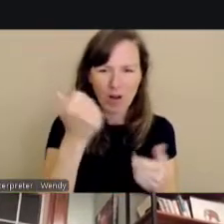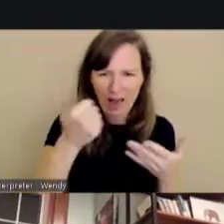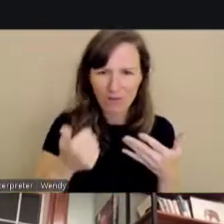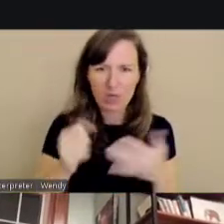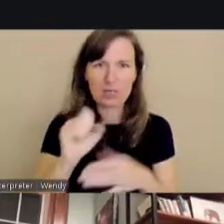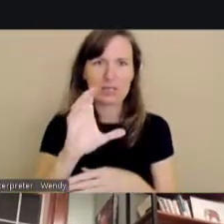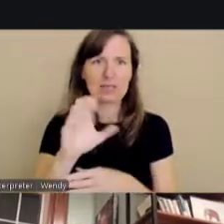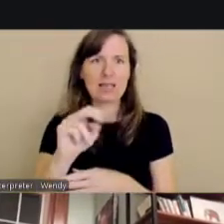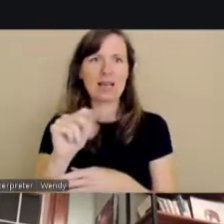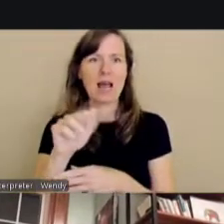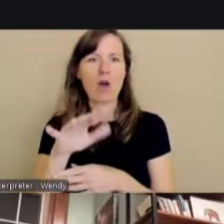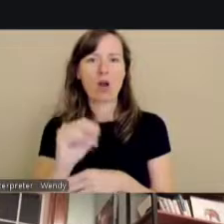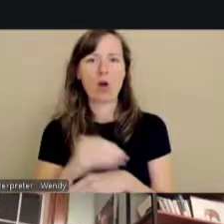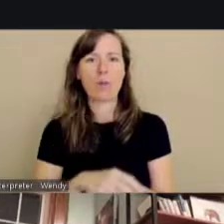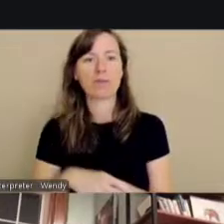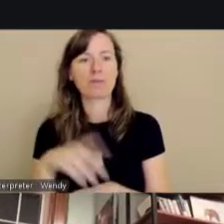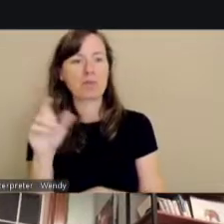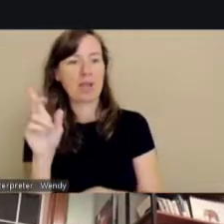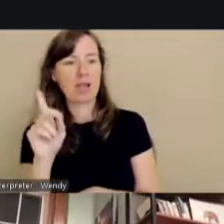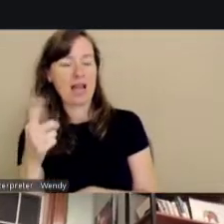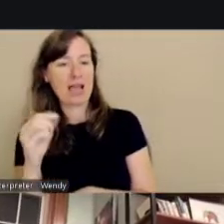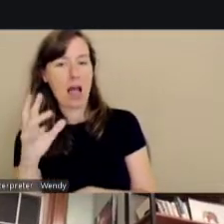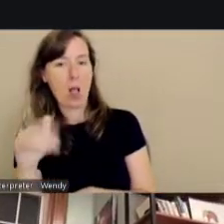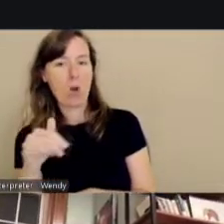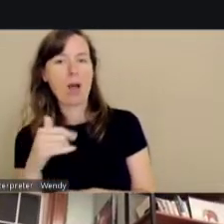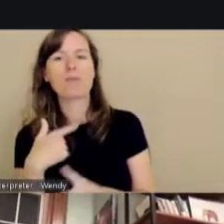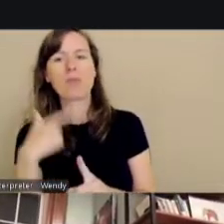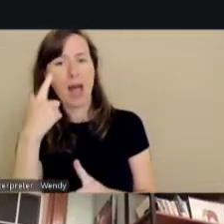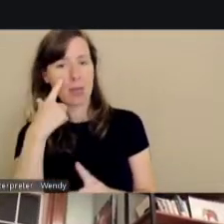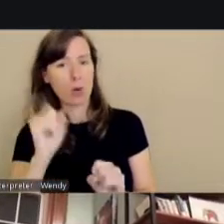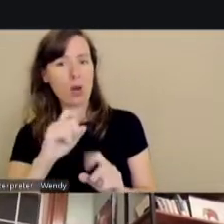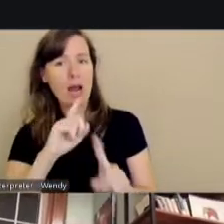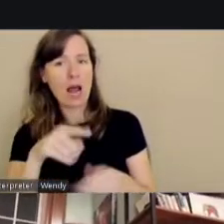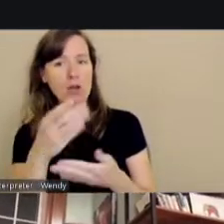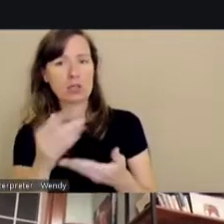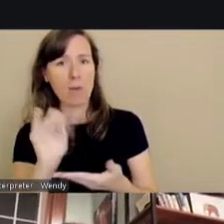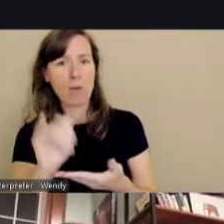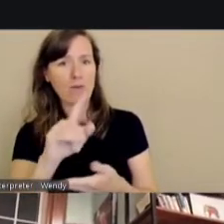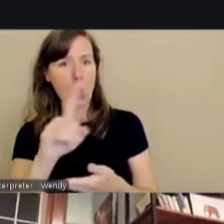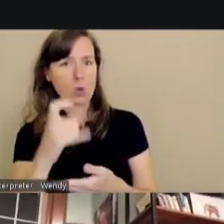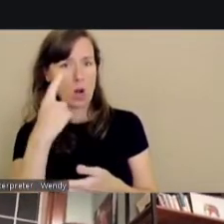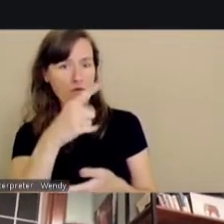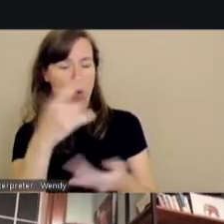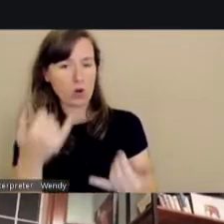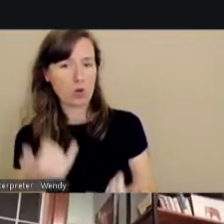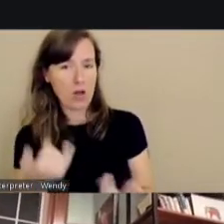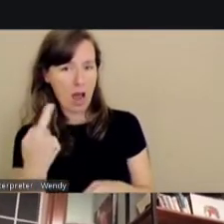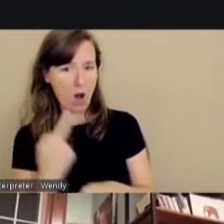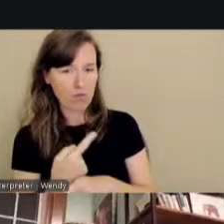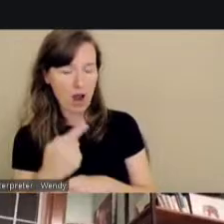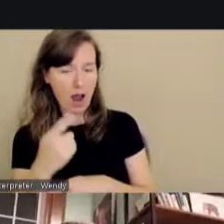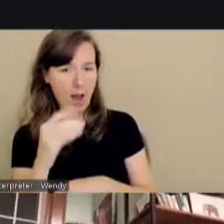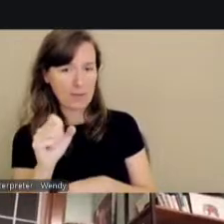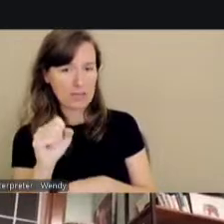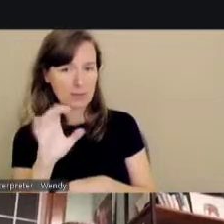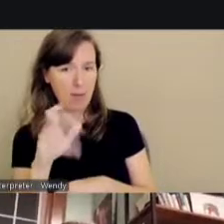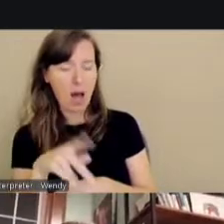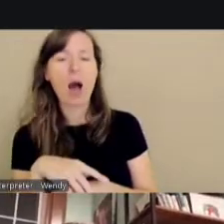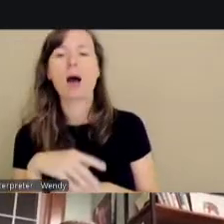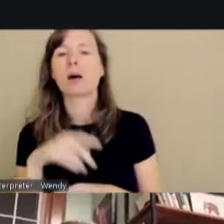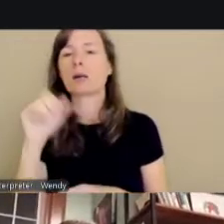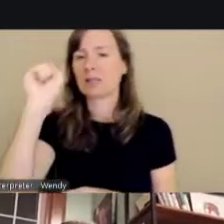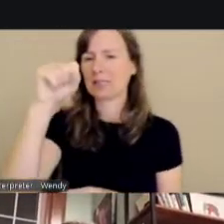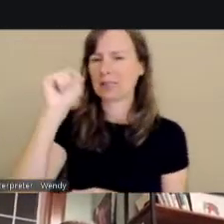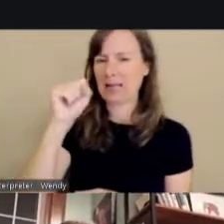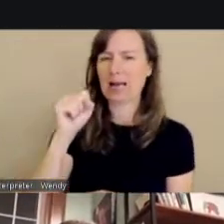think we can answer some of those questions for you right now, right, Okay. Ms. Mom? Yes, okay, so just to get the elephant